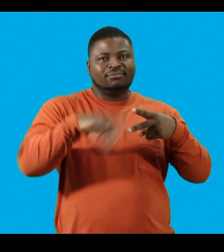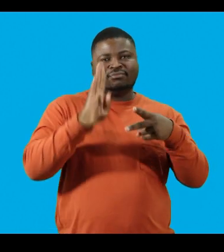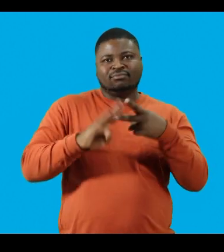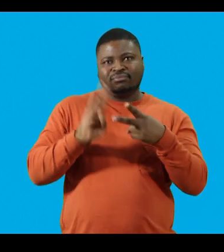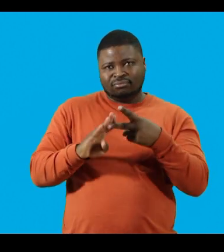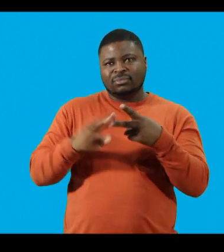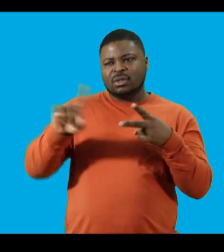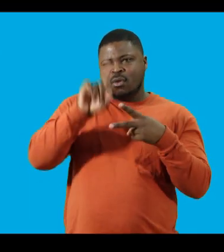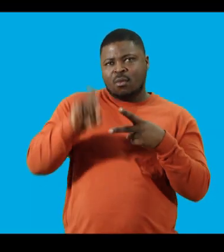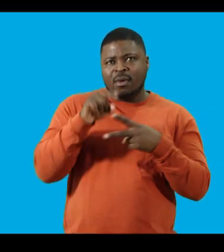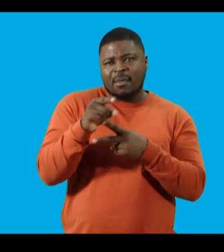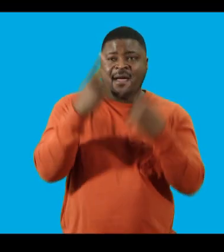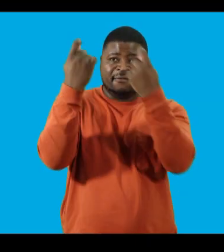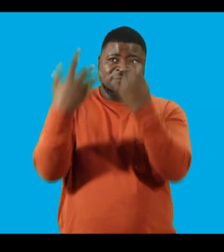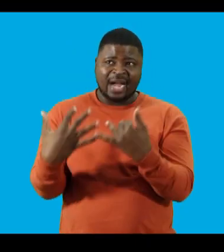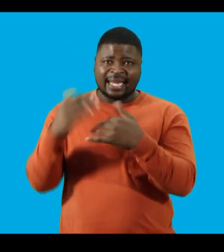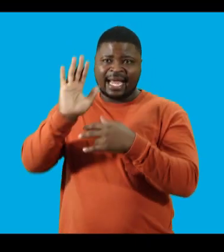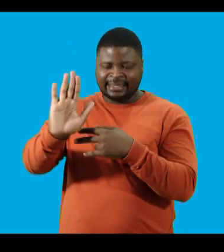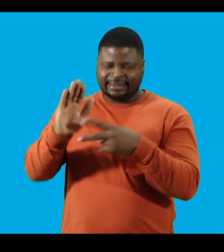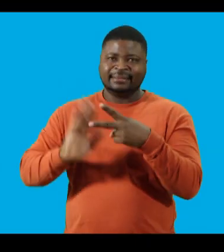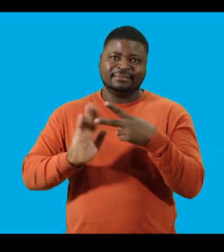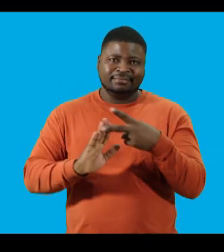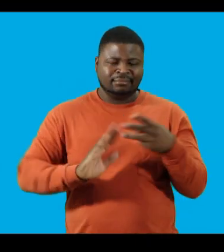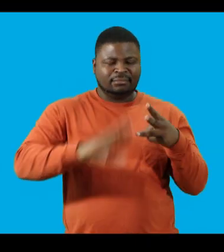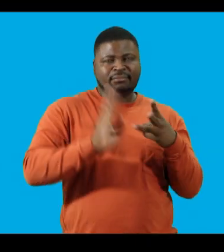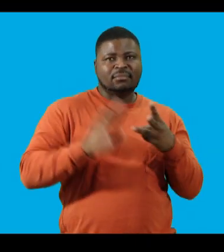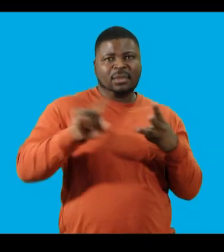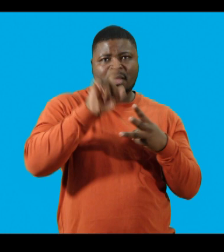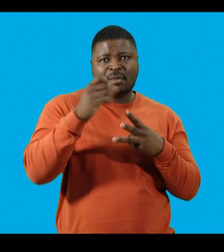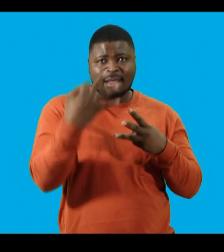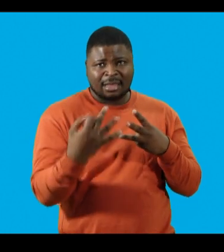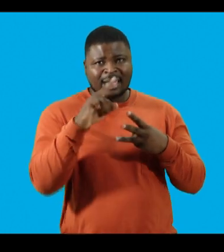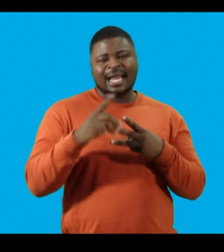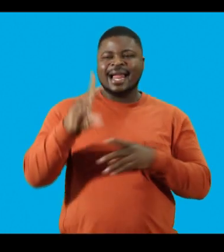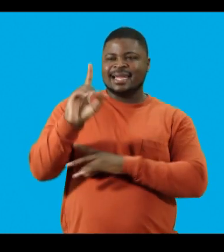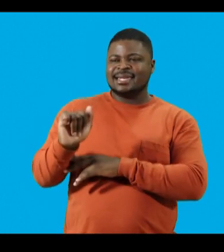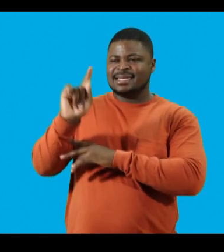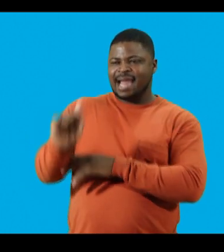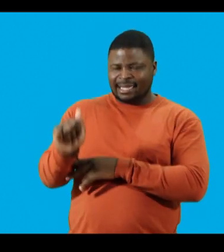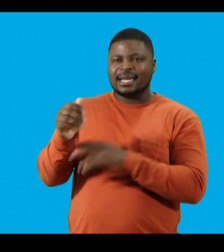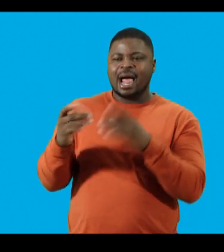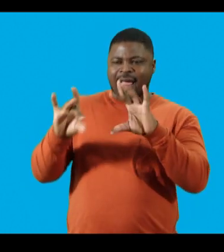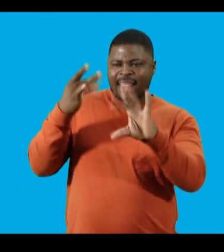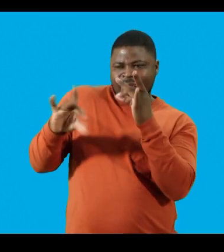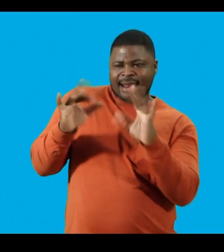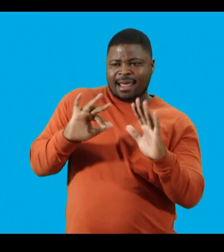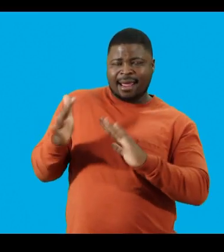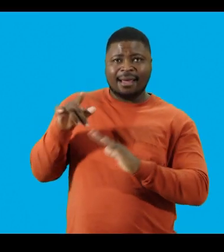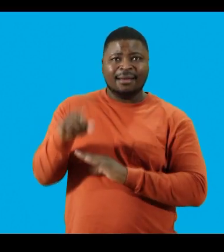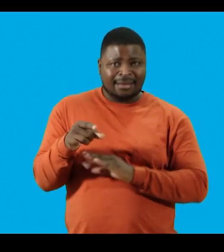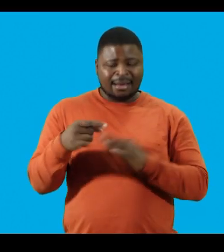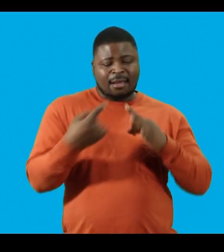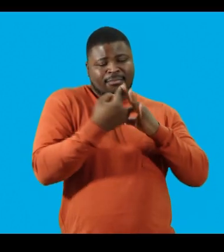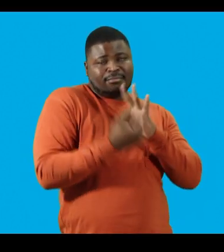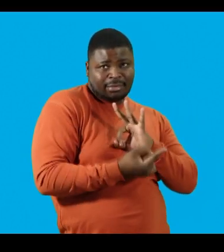It is then question 2 goes to finance. Question 3 is data handling. Those two will